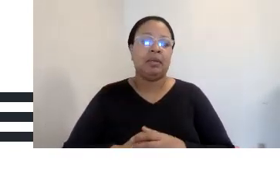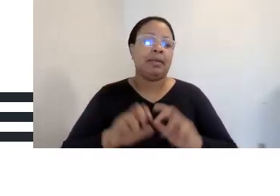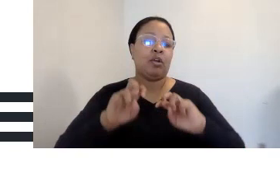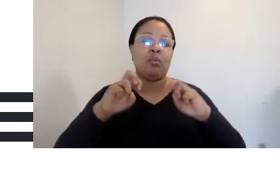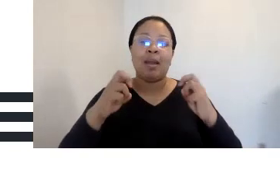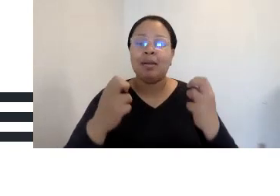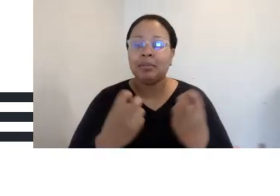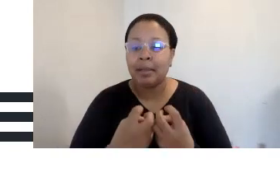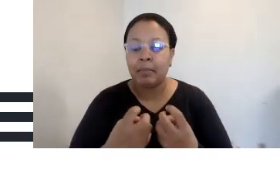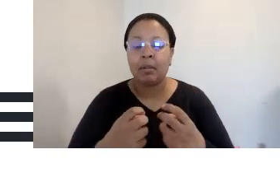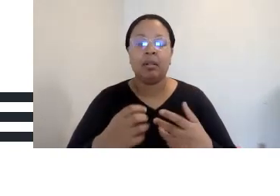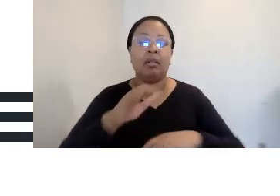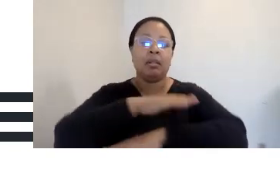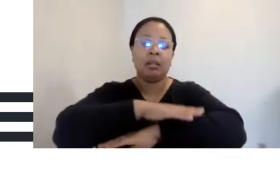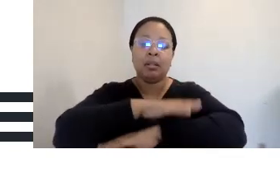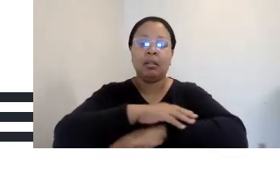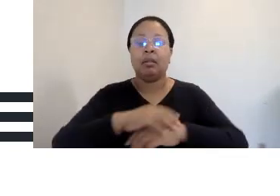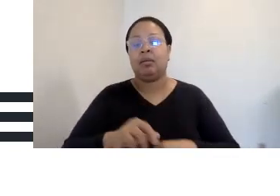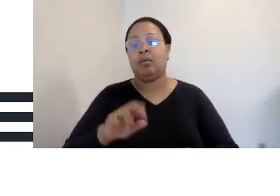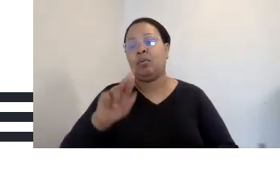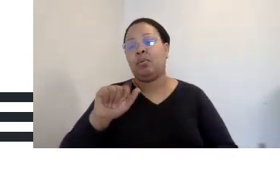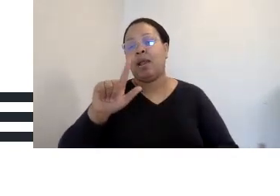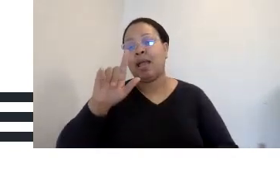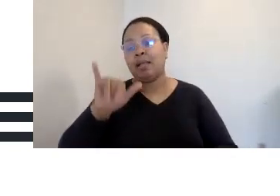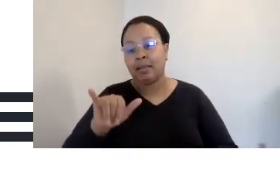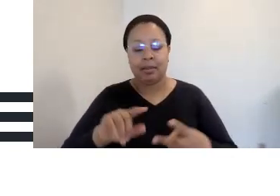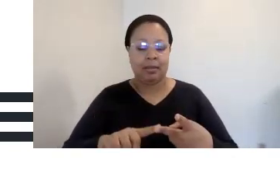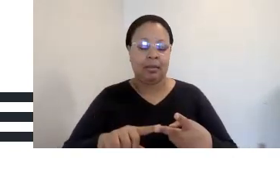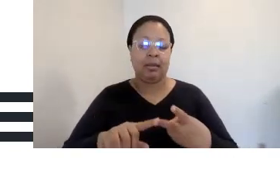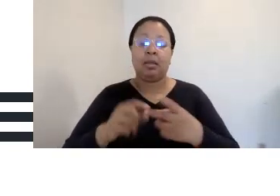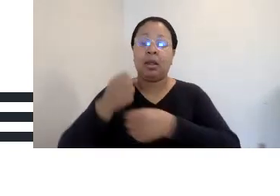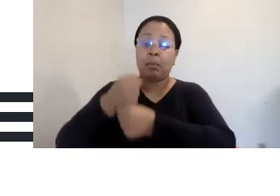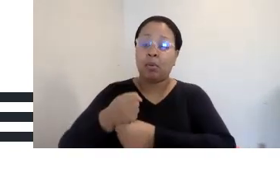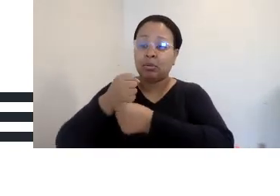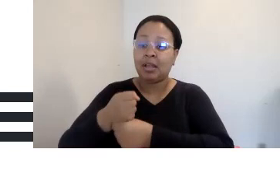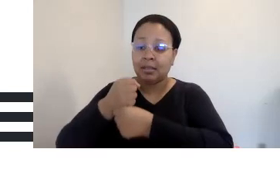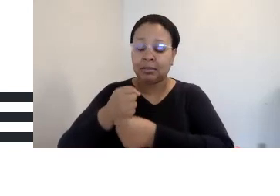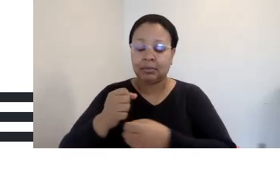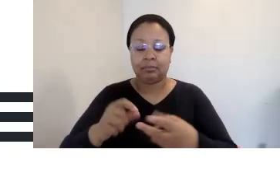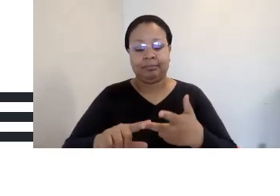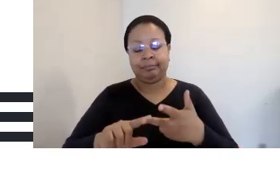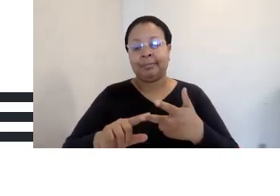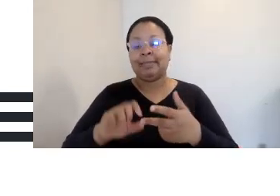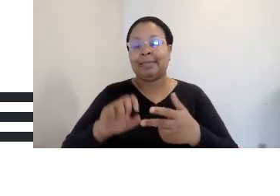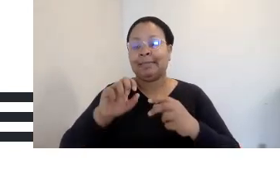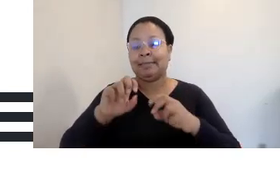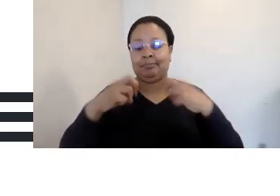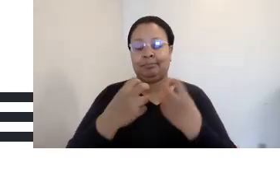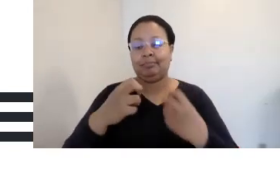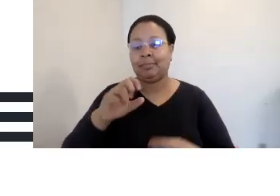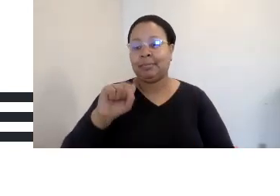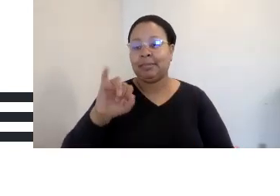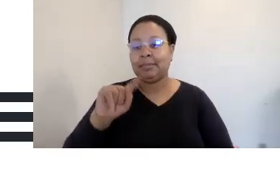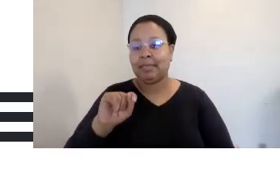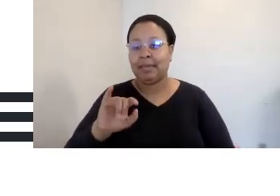roundtable, whether it's a rally, whether it's a protest or sit-in, you want to survey your